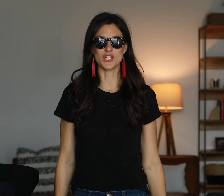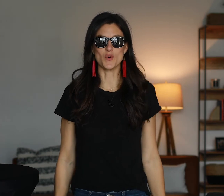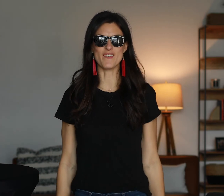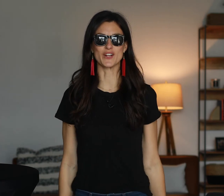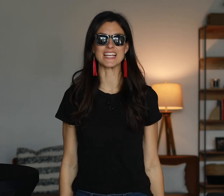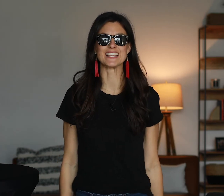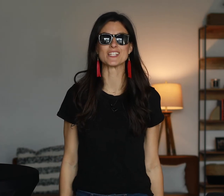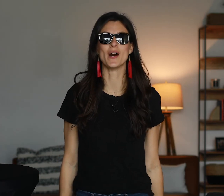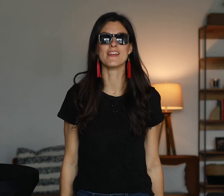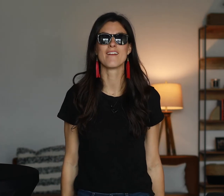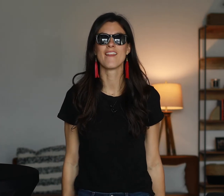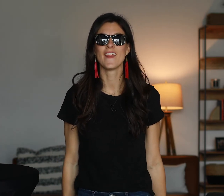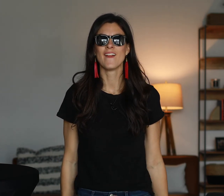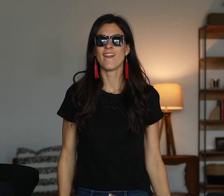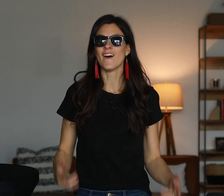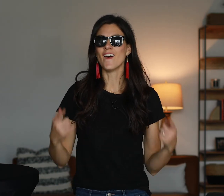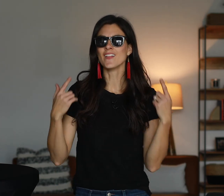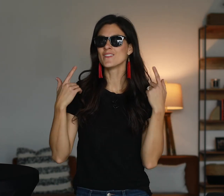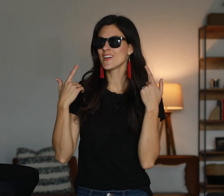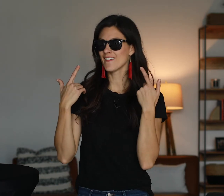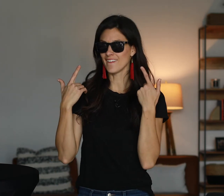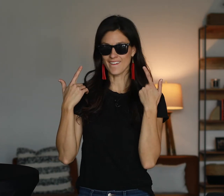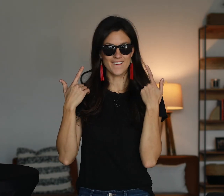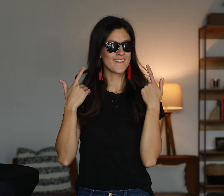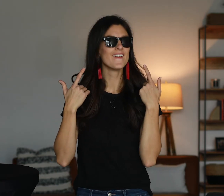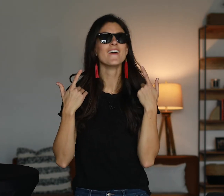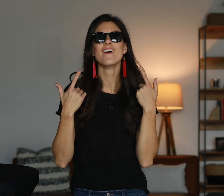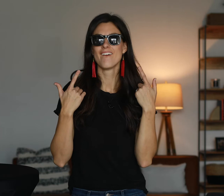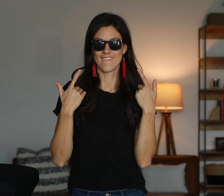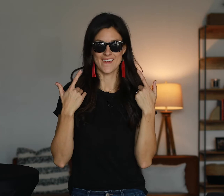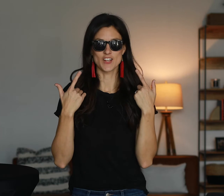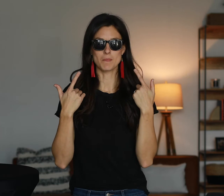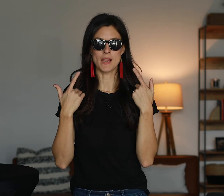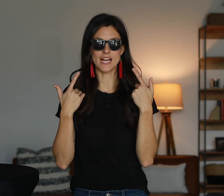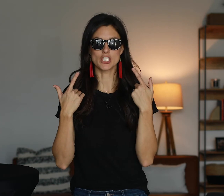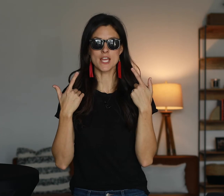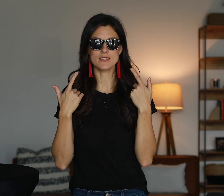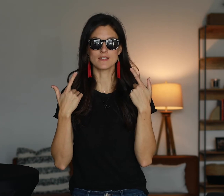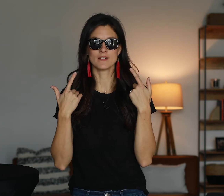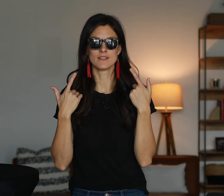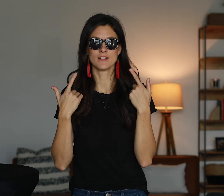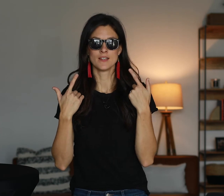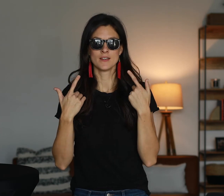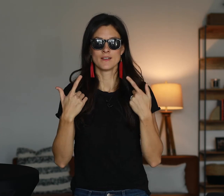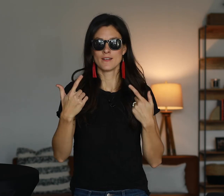Okay, I don't think you'll ever guess this one. All I'm wearing are some black